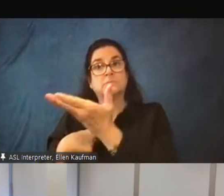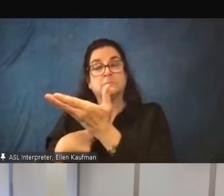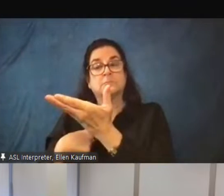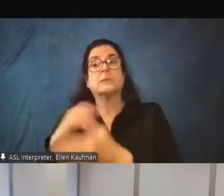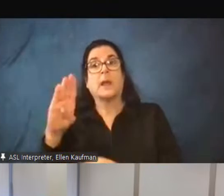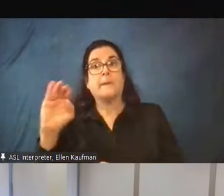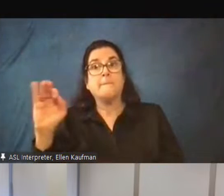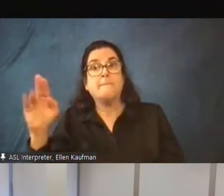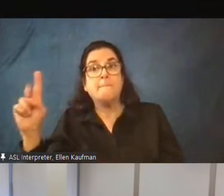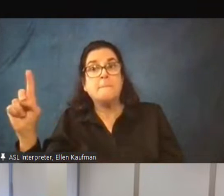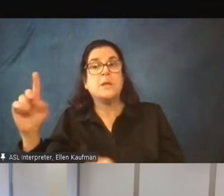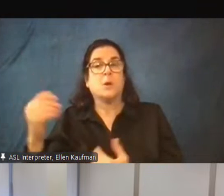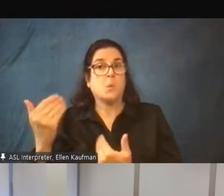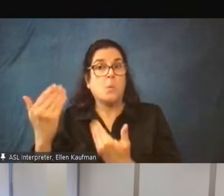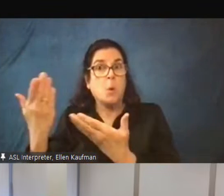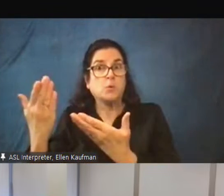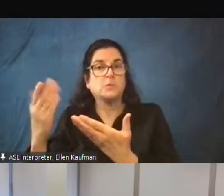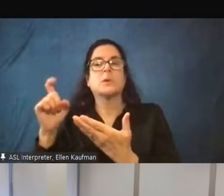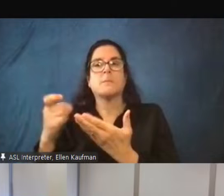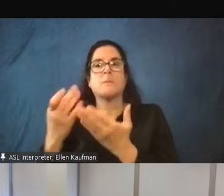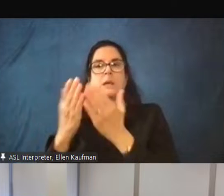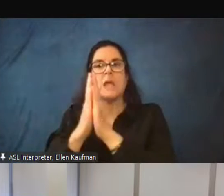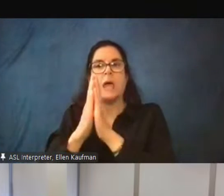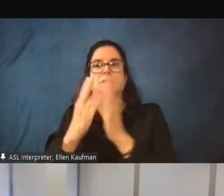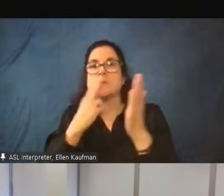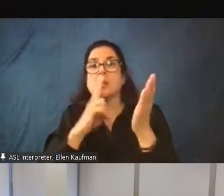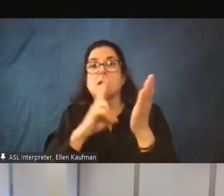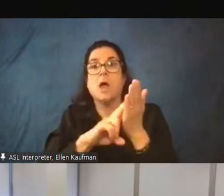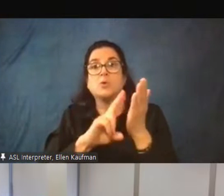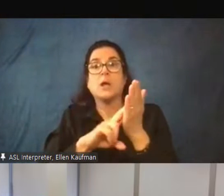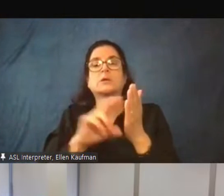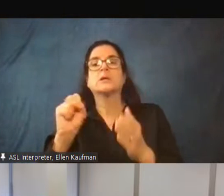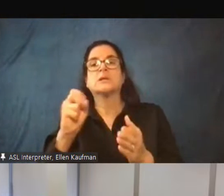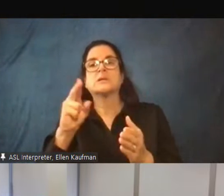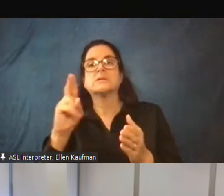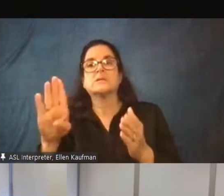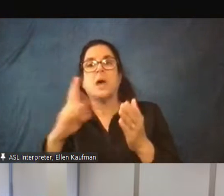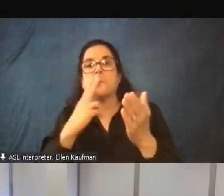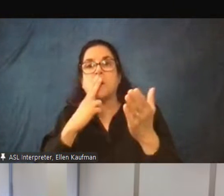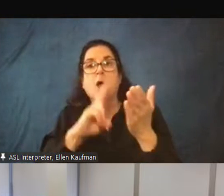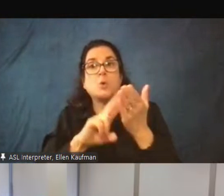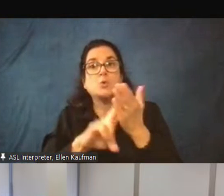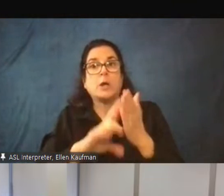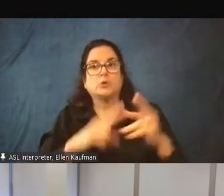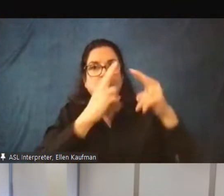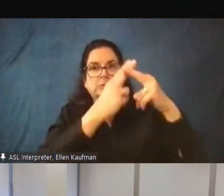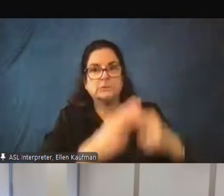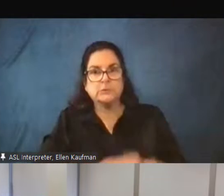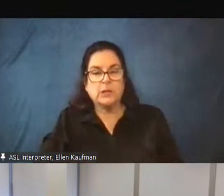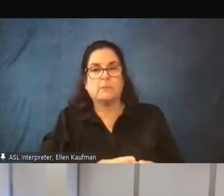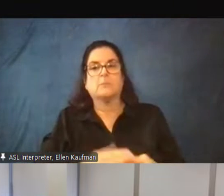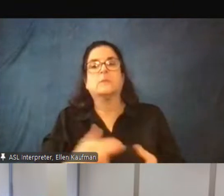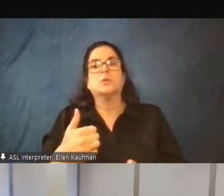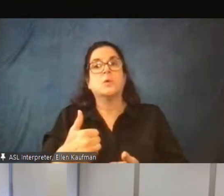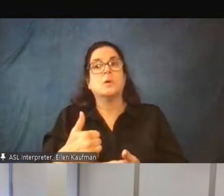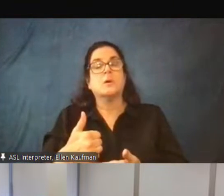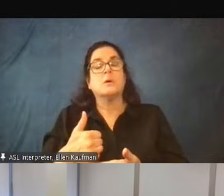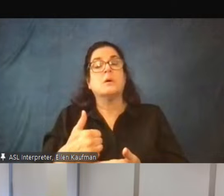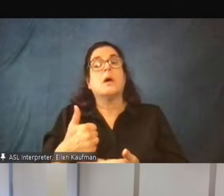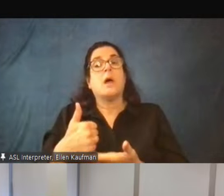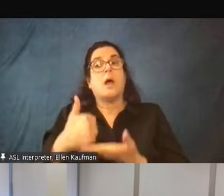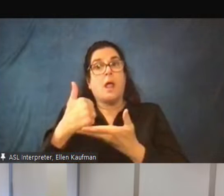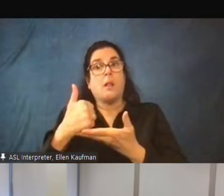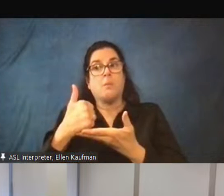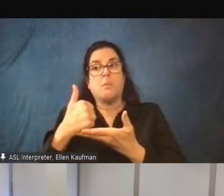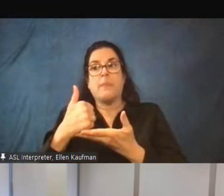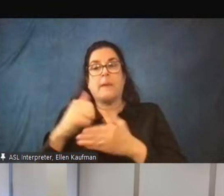list of the contractors, subcontractors that they reached out to help them perform this work. And it's quite a bit of information